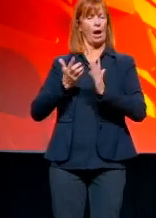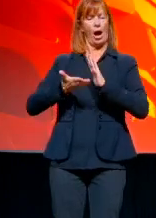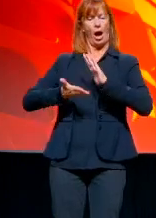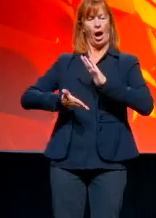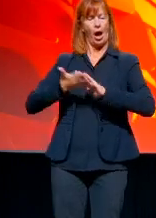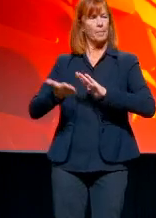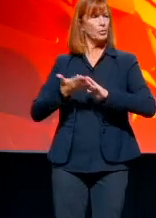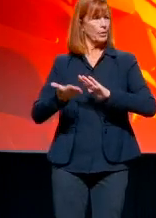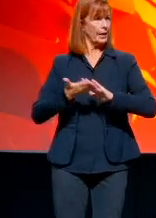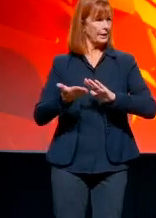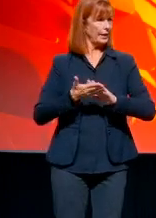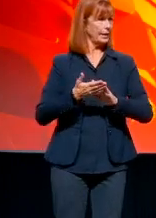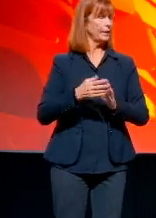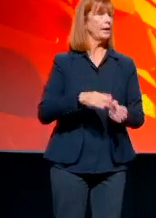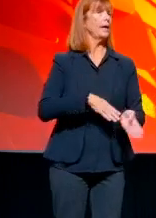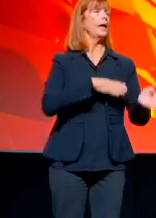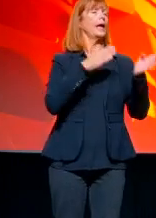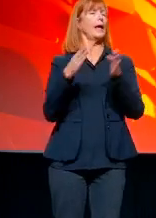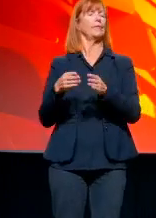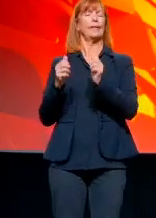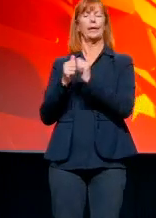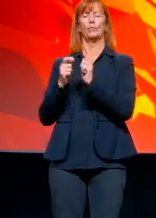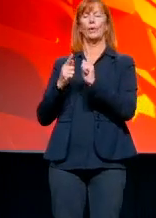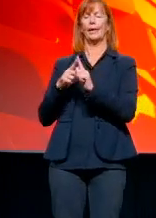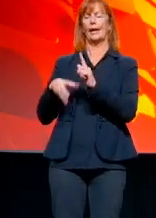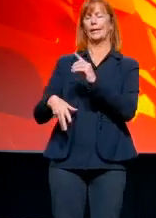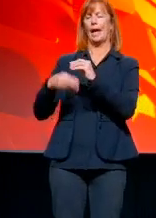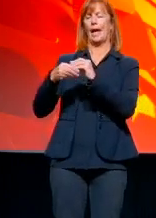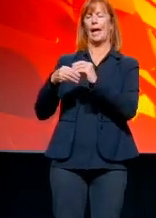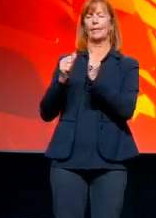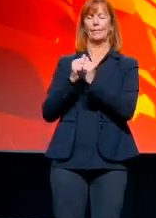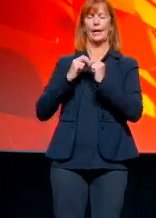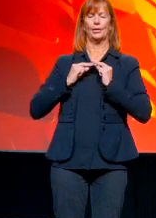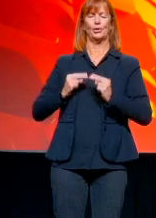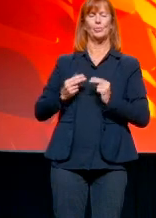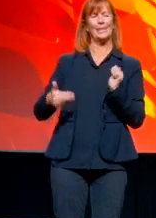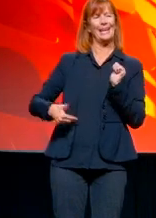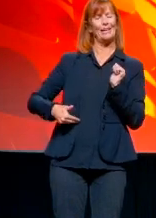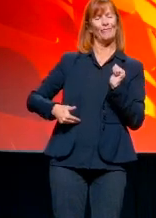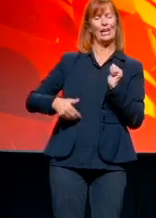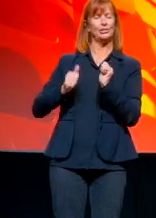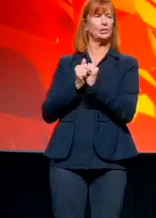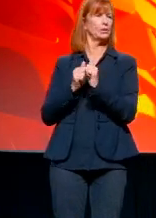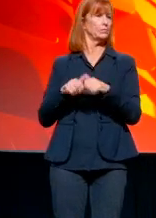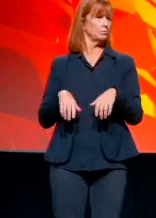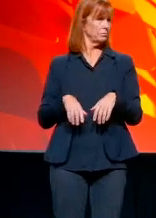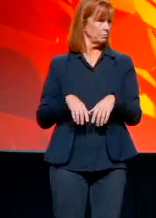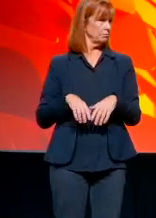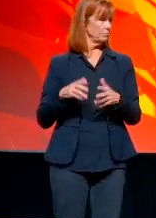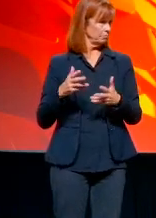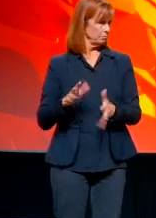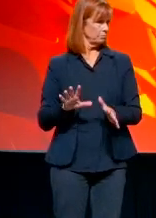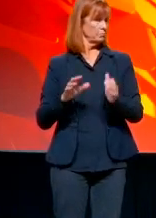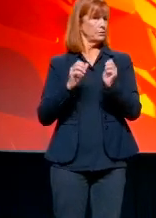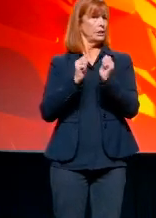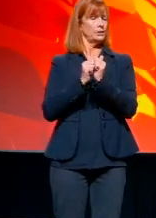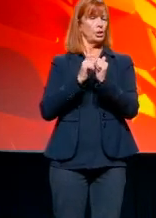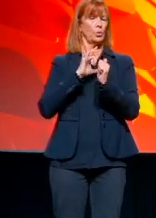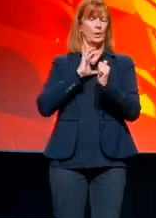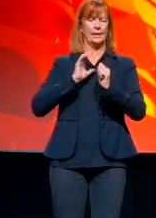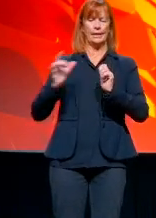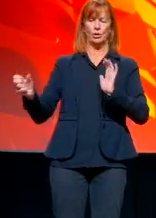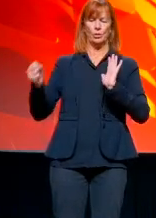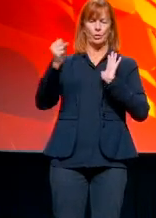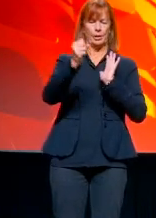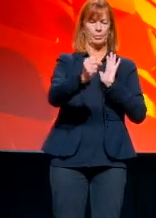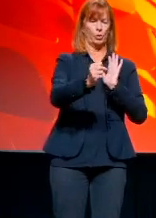that backbone and with like that kind of domain-specific for that specific task. Then after that, we need to deploy and then kind